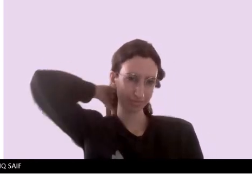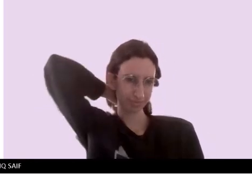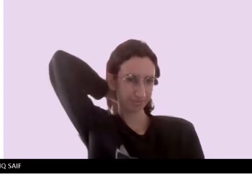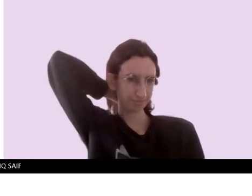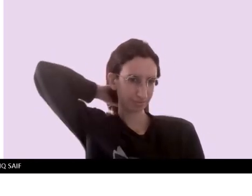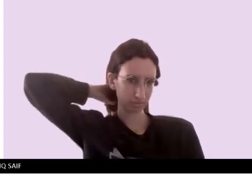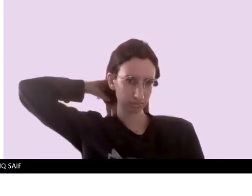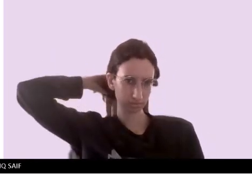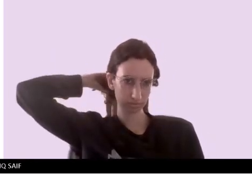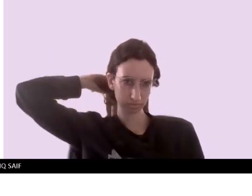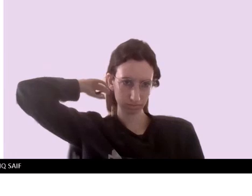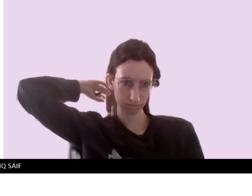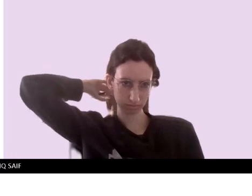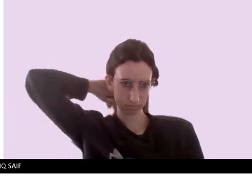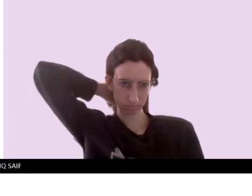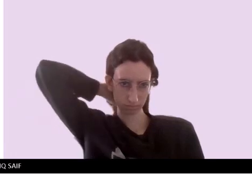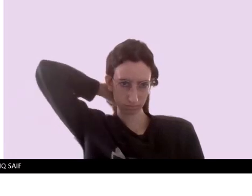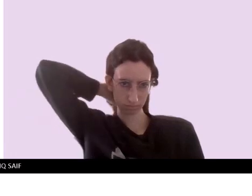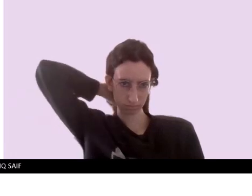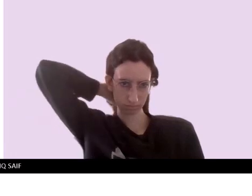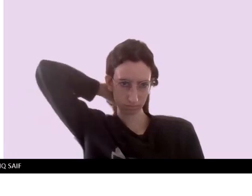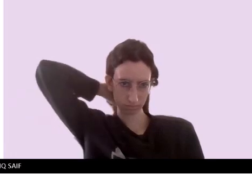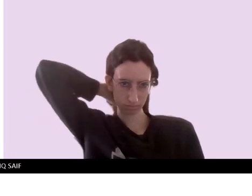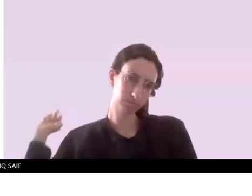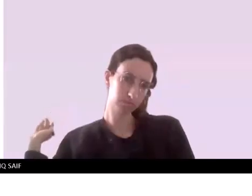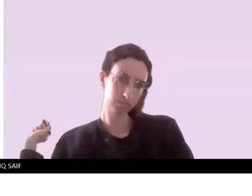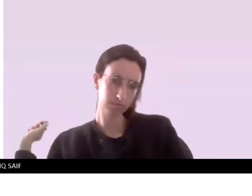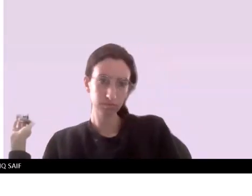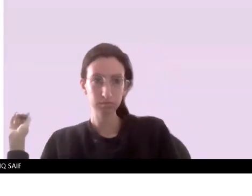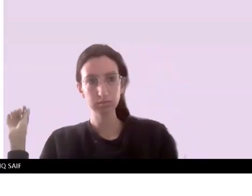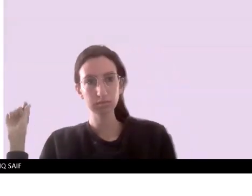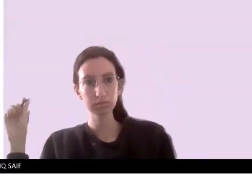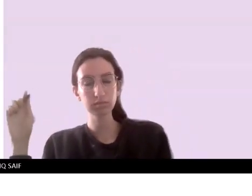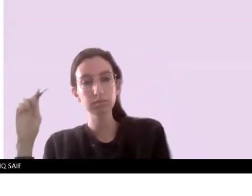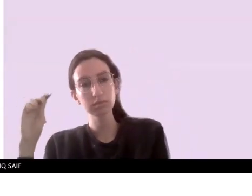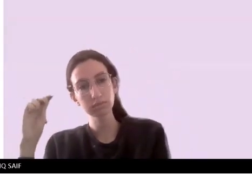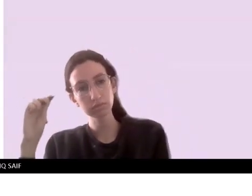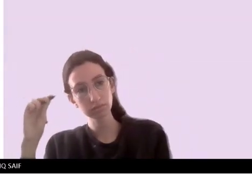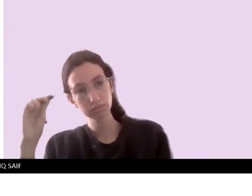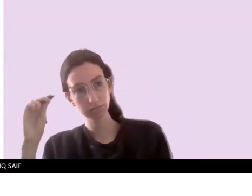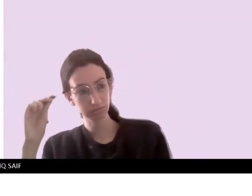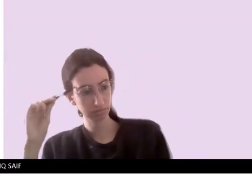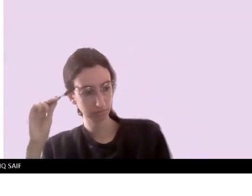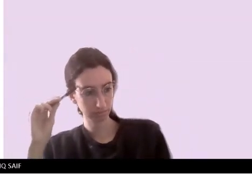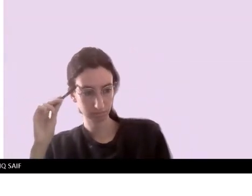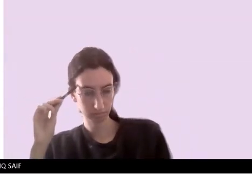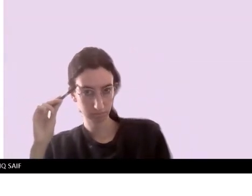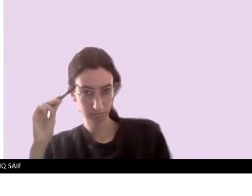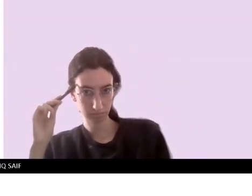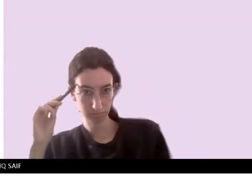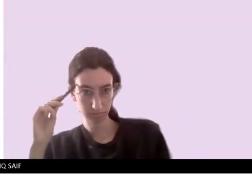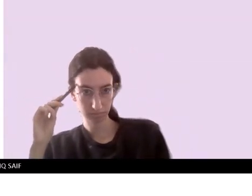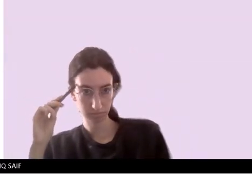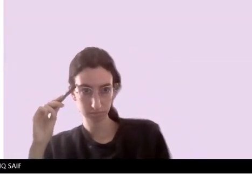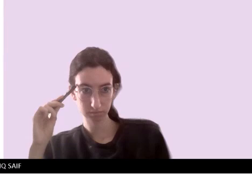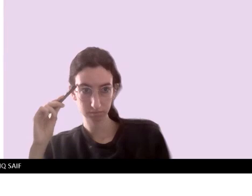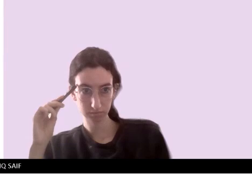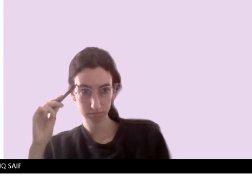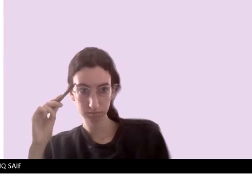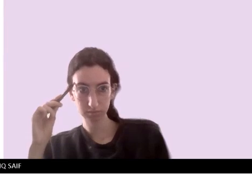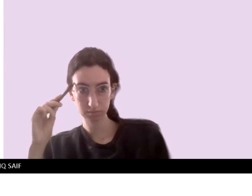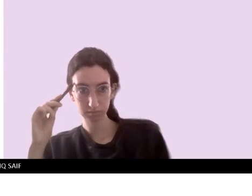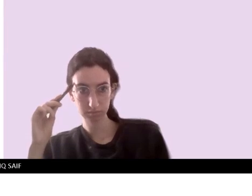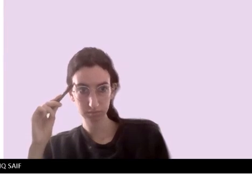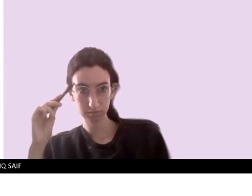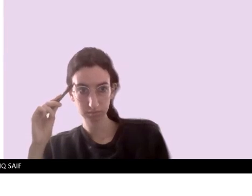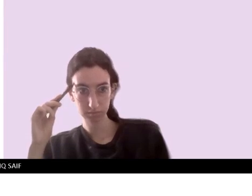which will raise the speed of CPU to something like petahertz.